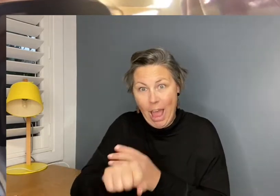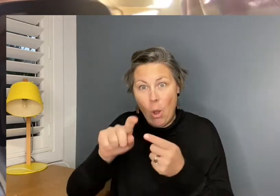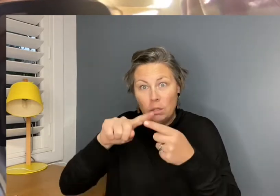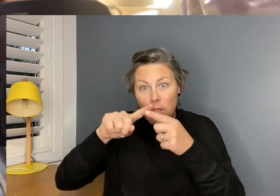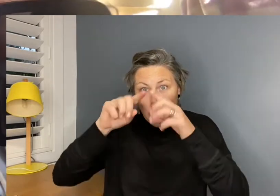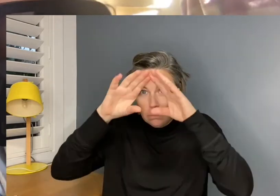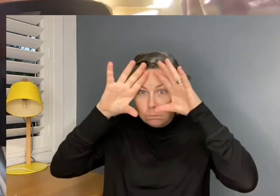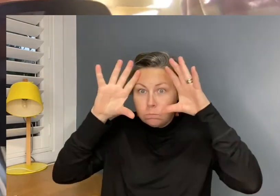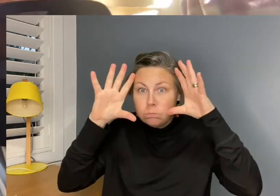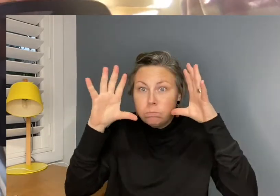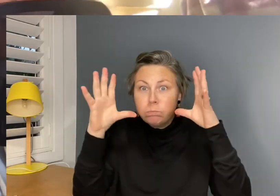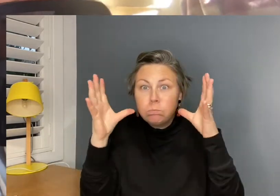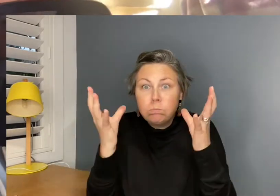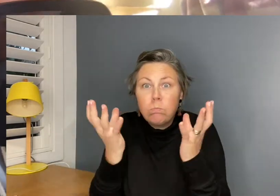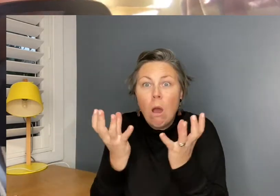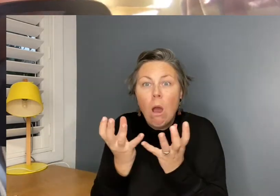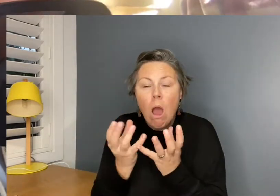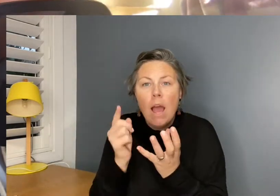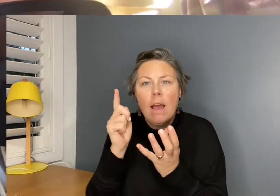out still in the sack,